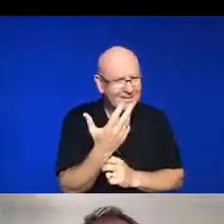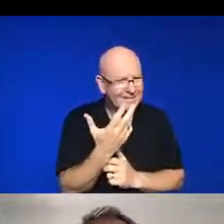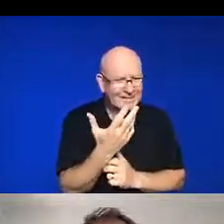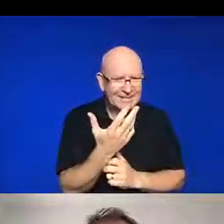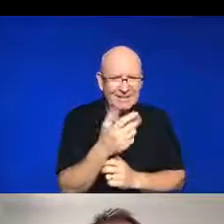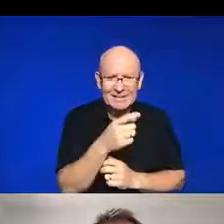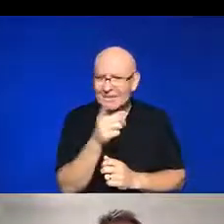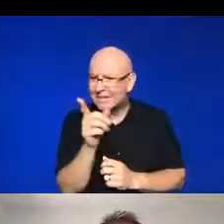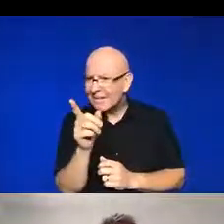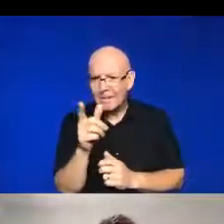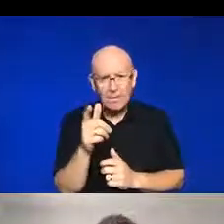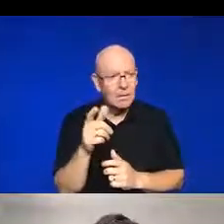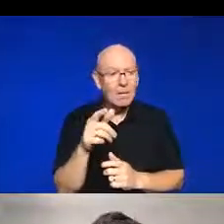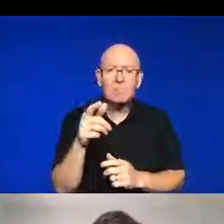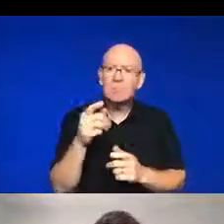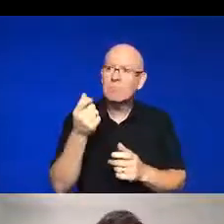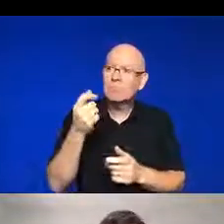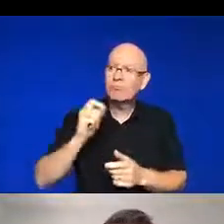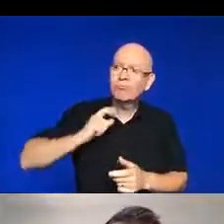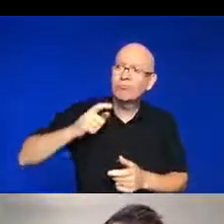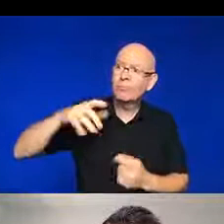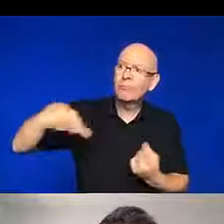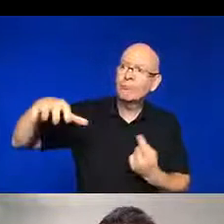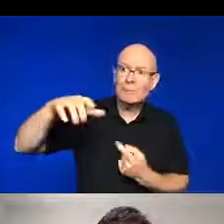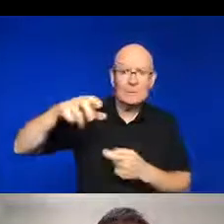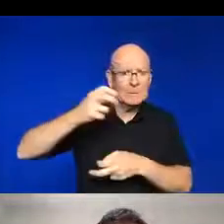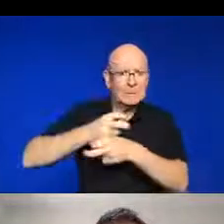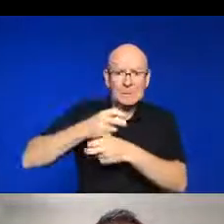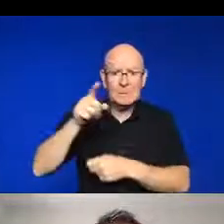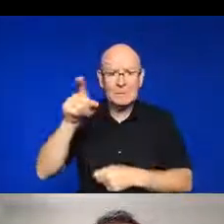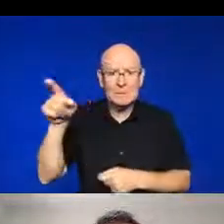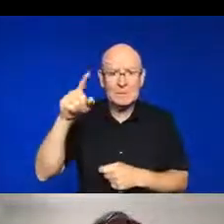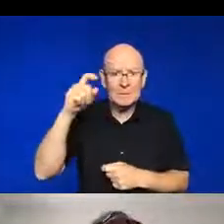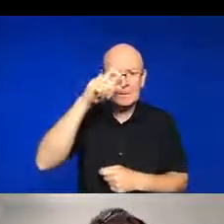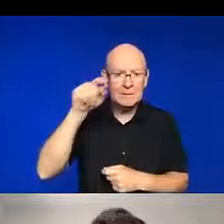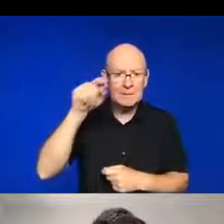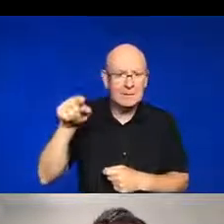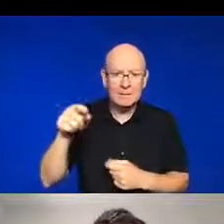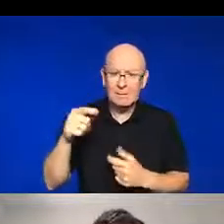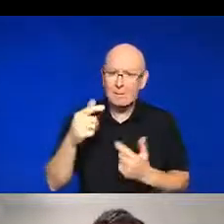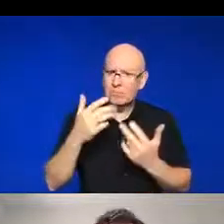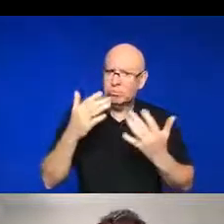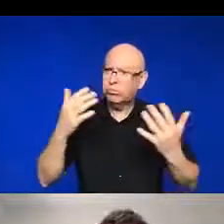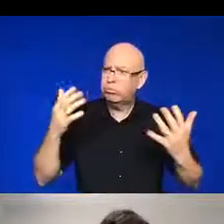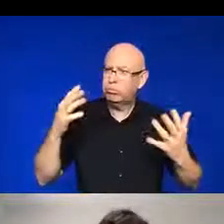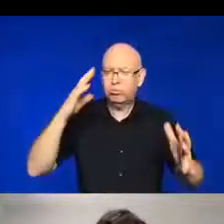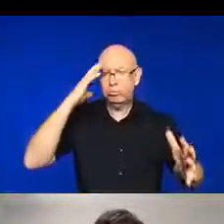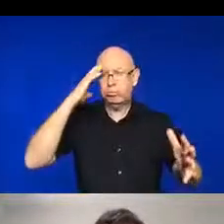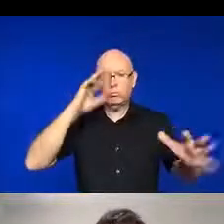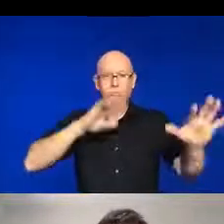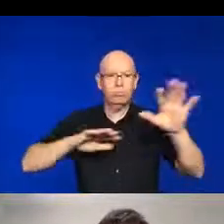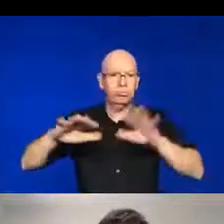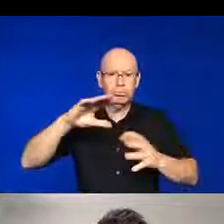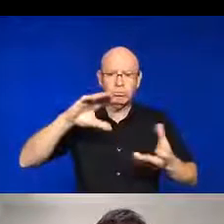in low and middle income countries where the structure of publicly funded support services is not, it's not that strong. So that